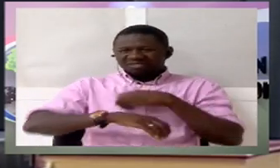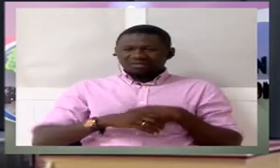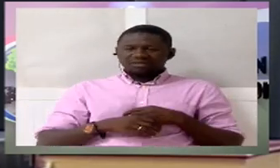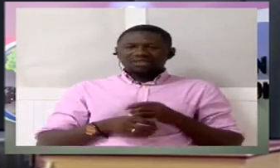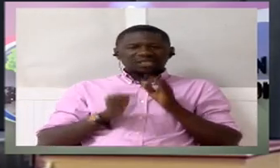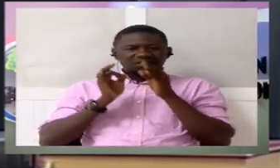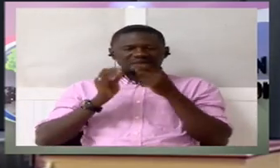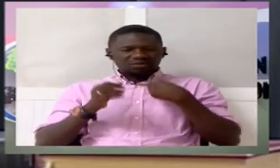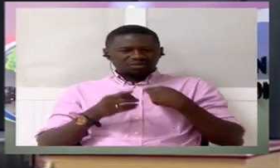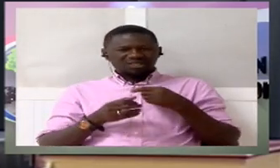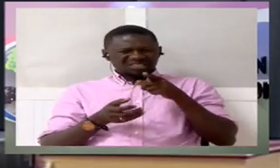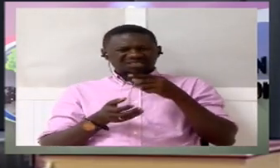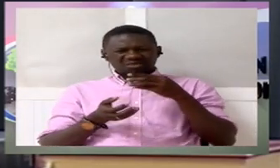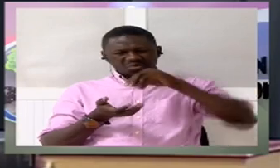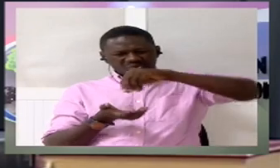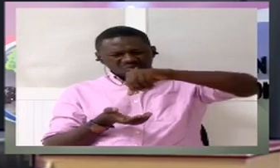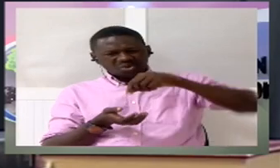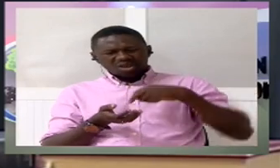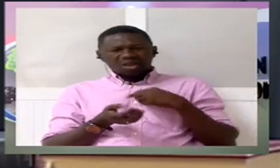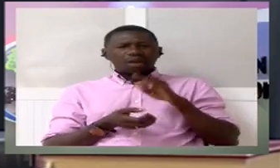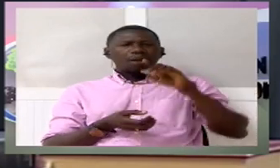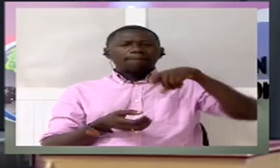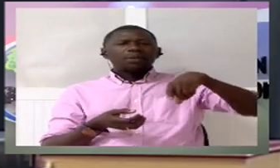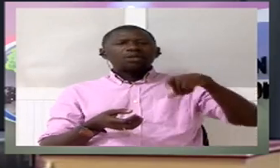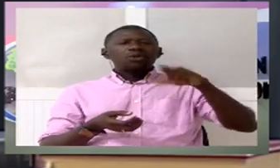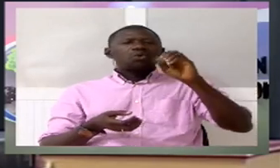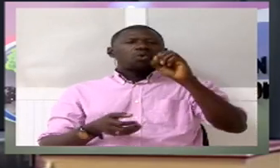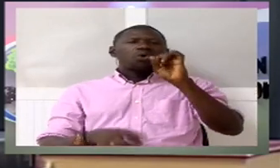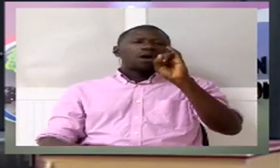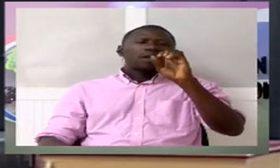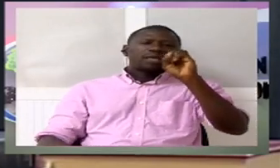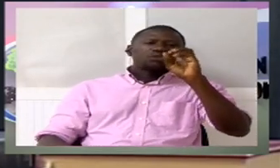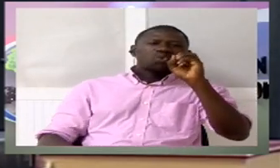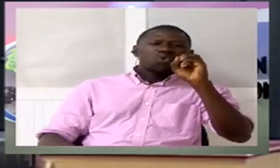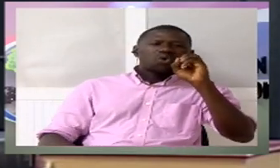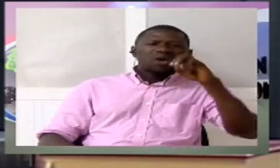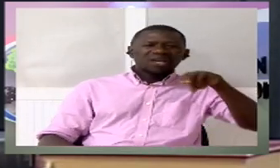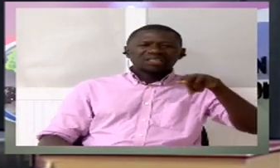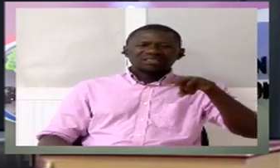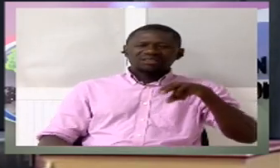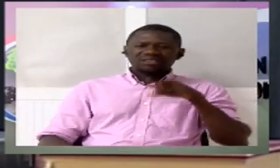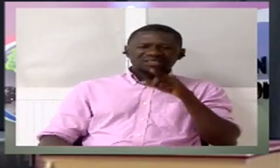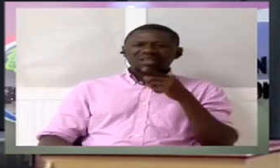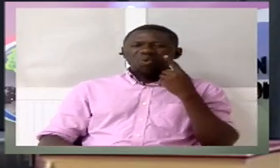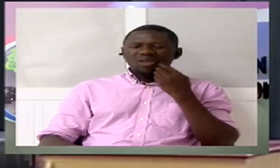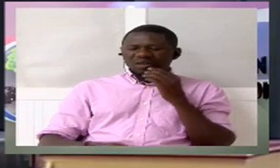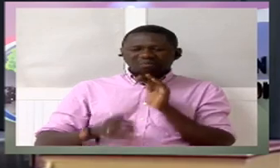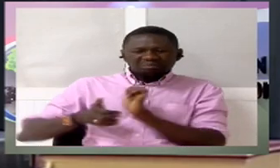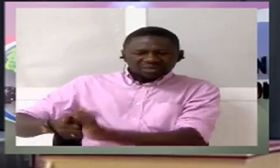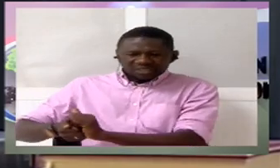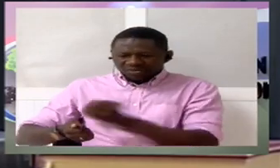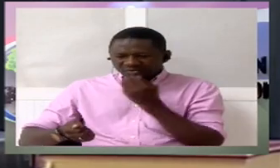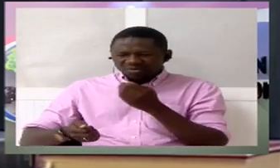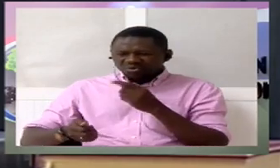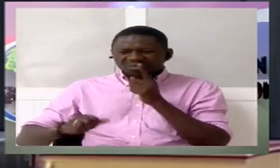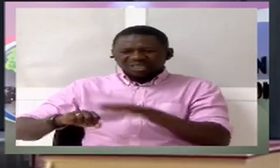Because tomorrow bring alondi after a cola chain. He said he used to tell me that this is poison. Because when I pack this food for some